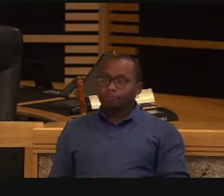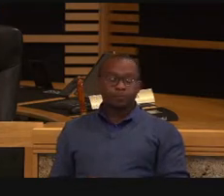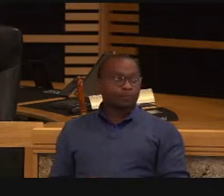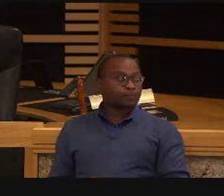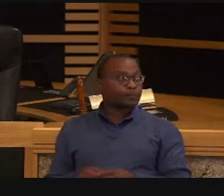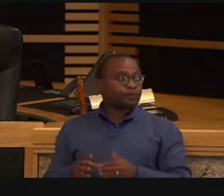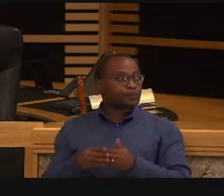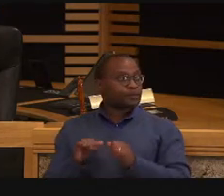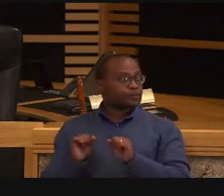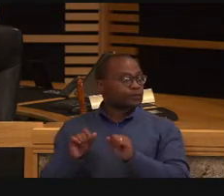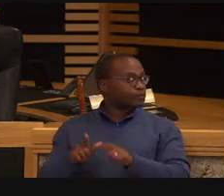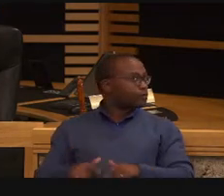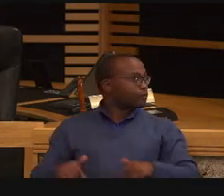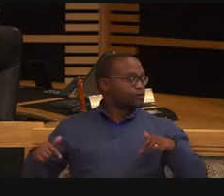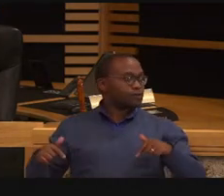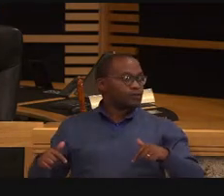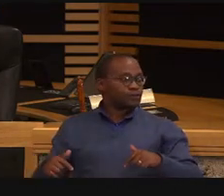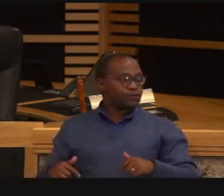Legislature,